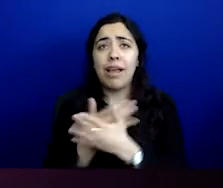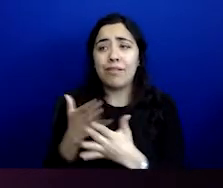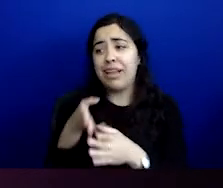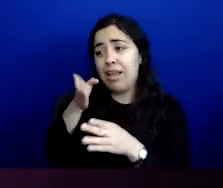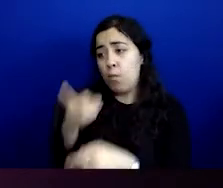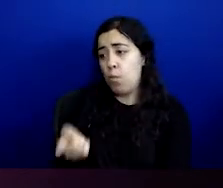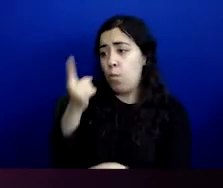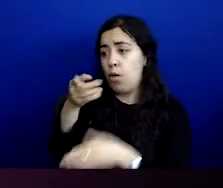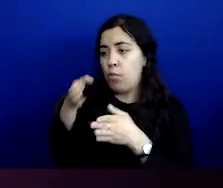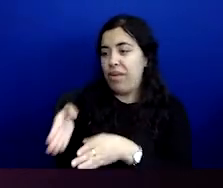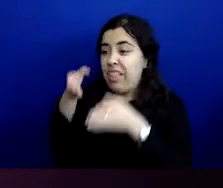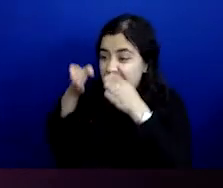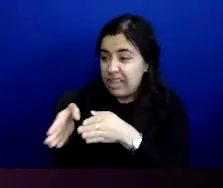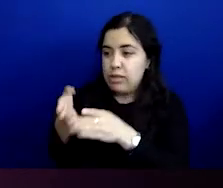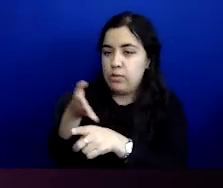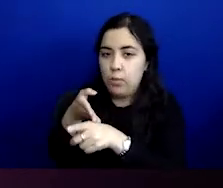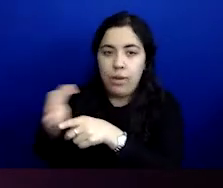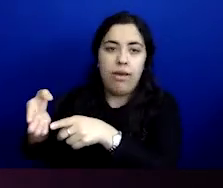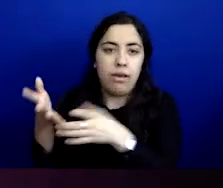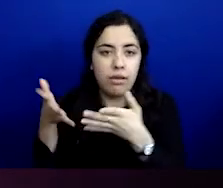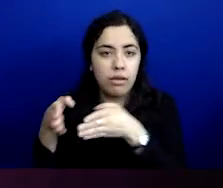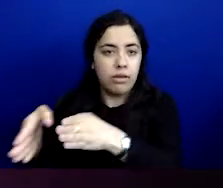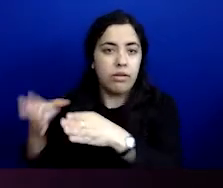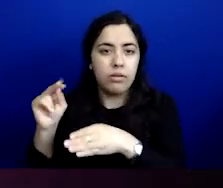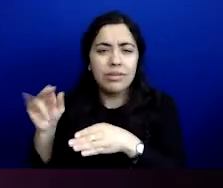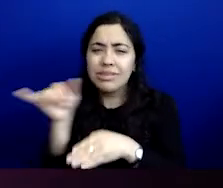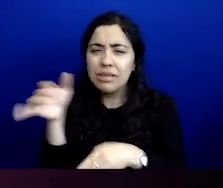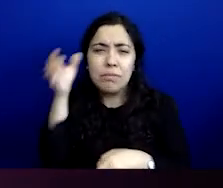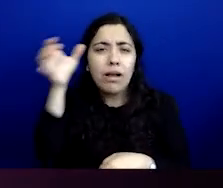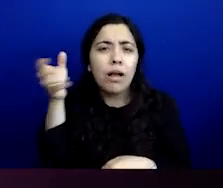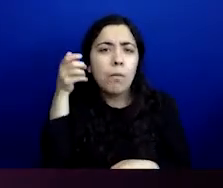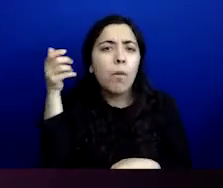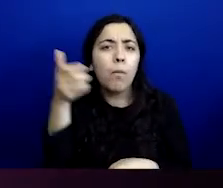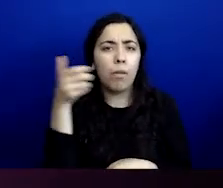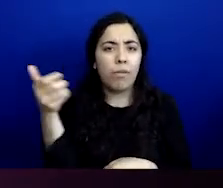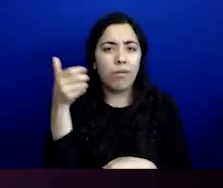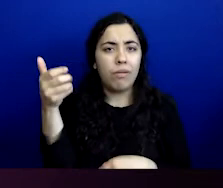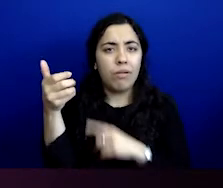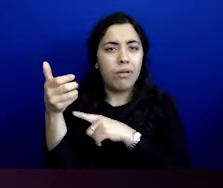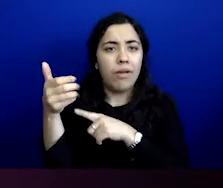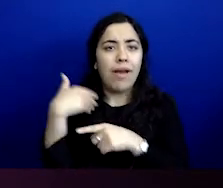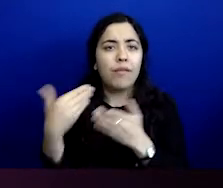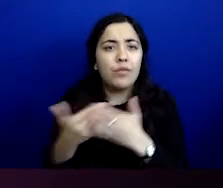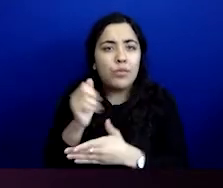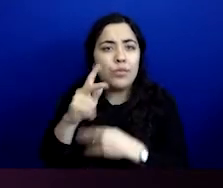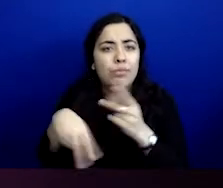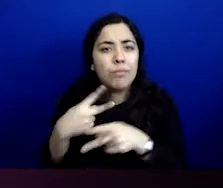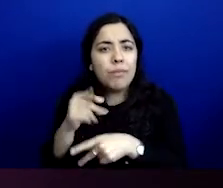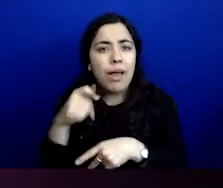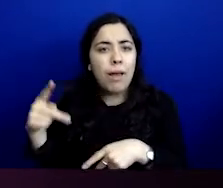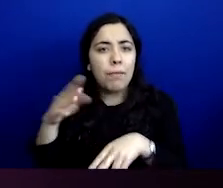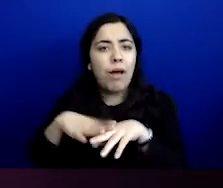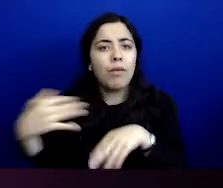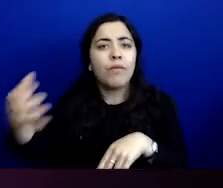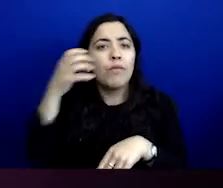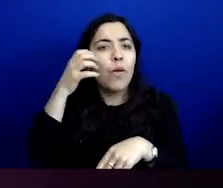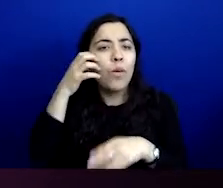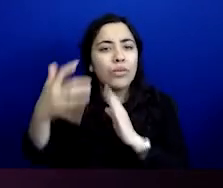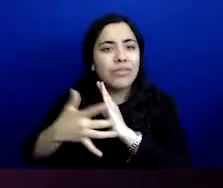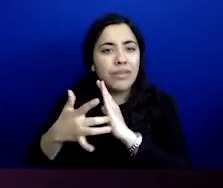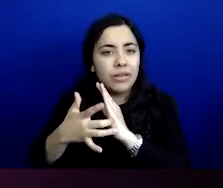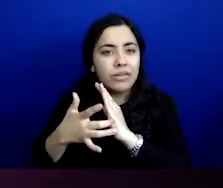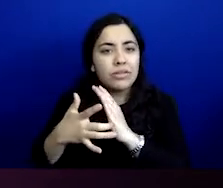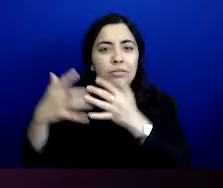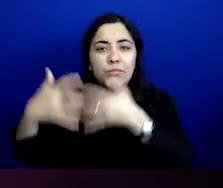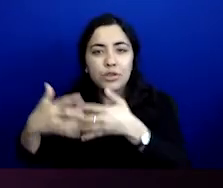way. Instead, the same way that mobile came around, and it enabled us to build new types of applications on mobile devices. Machine